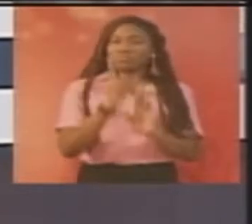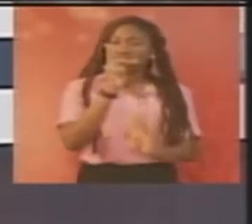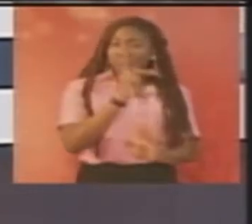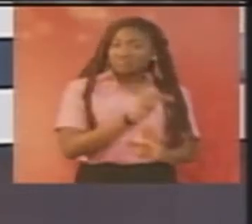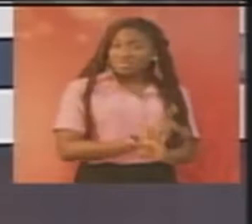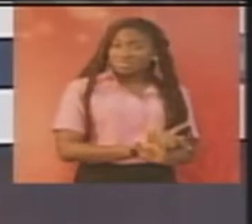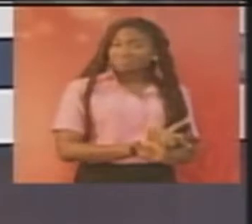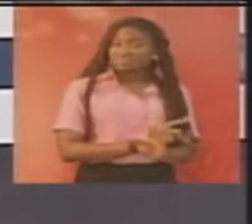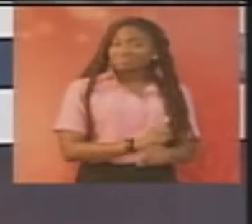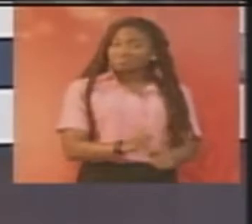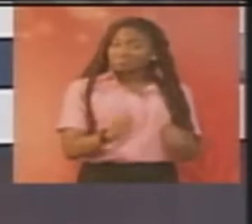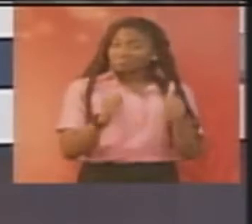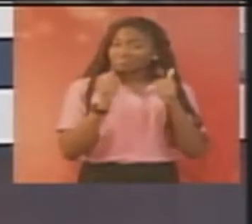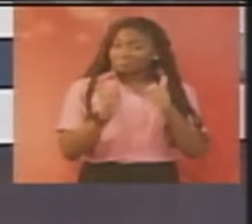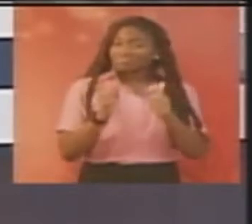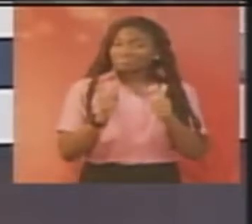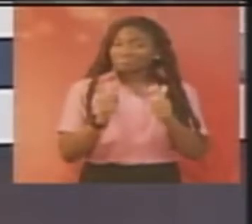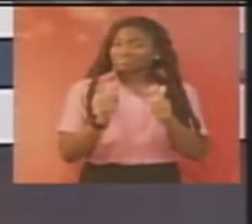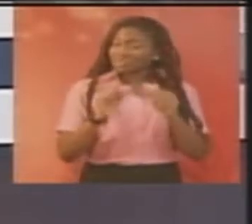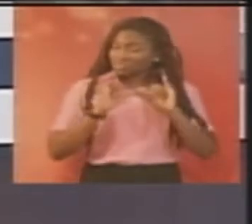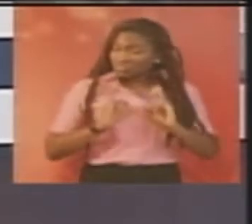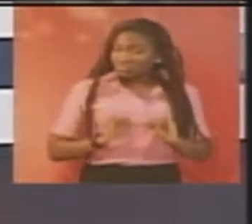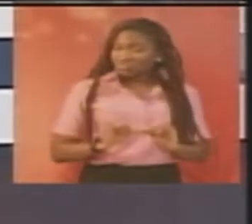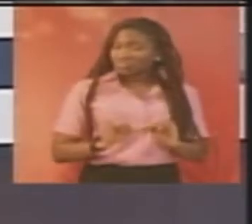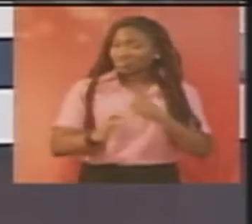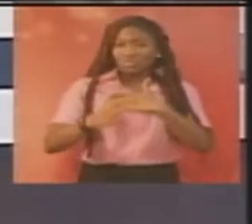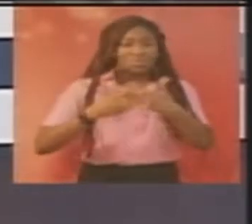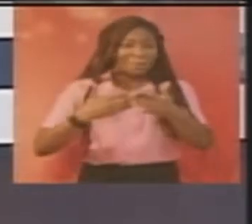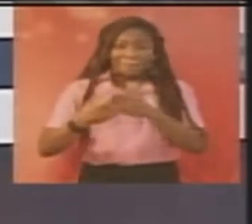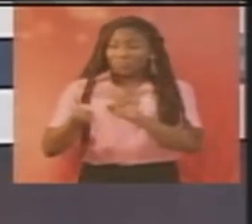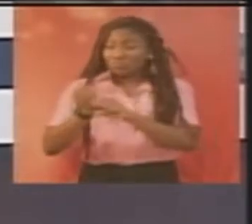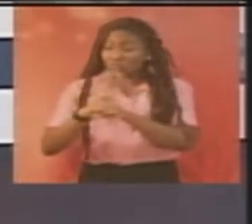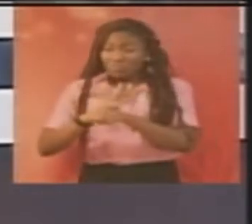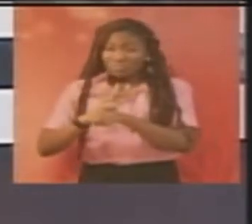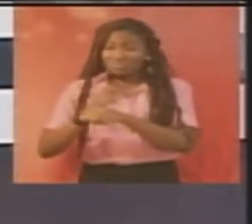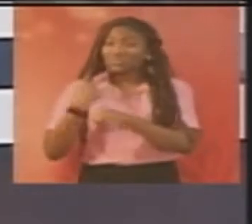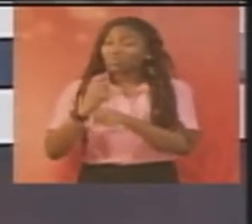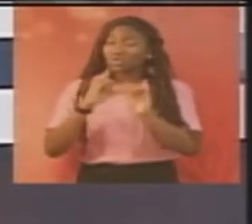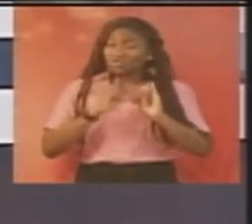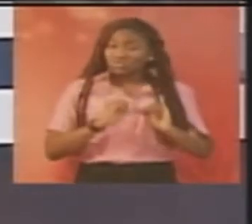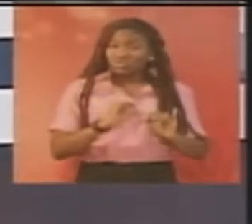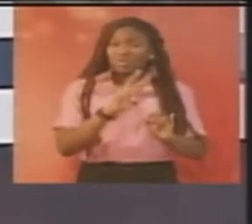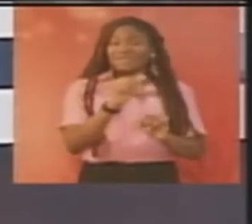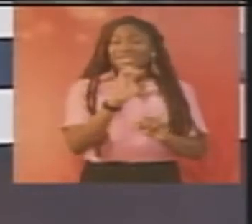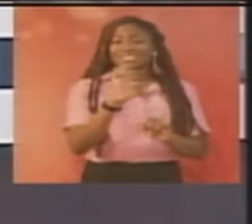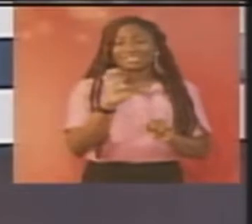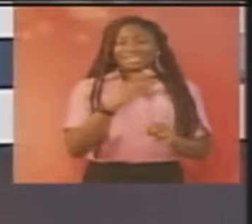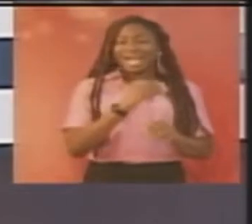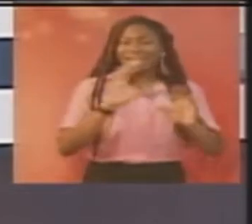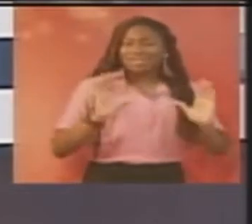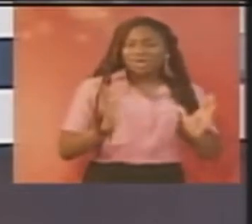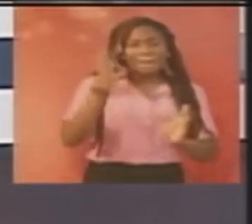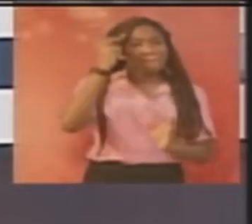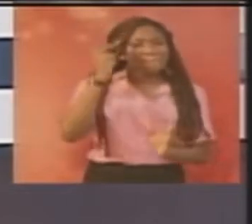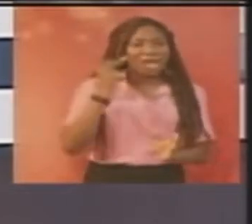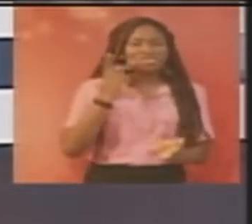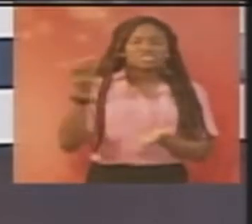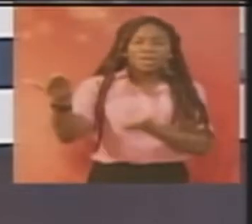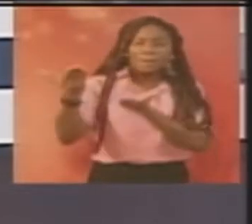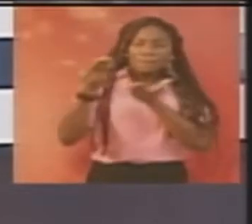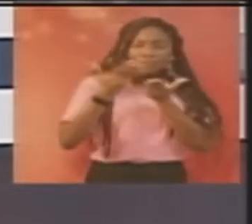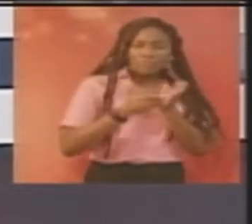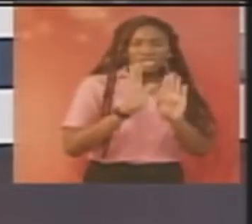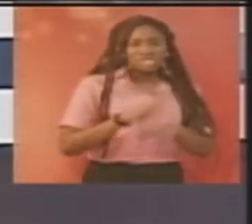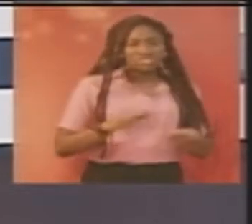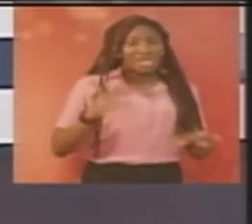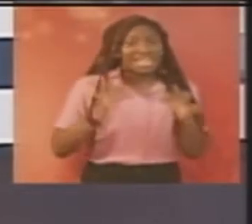not been affected by the pandemic at all. We have not suspended this program, so we are urging parents to bring out their children. If you're